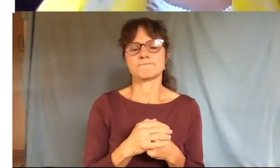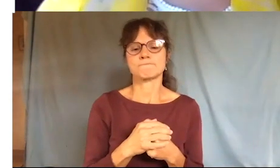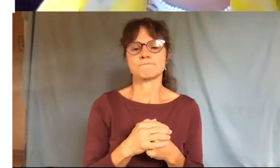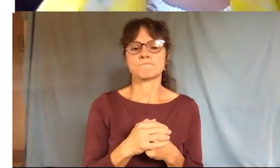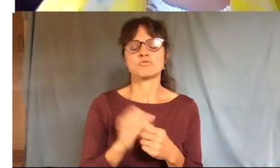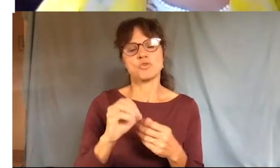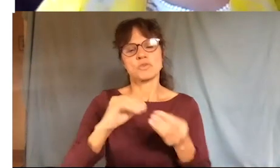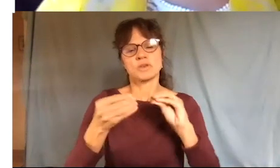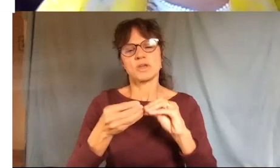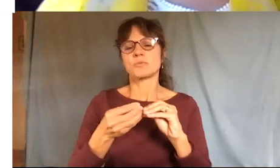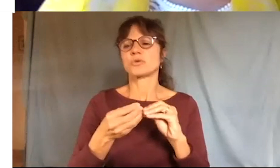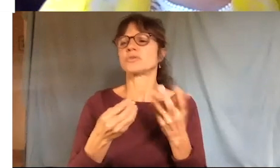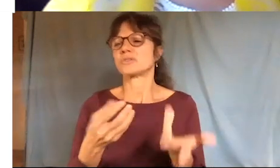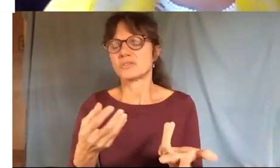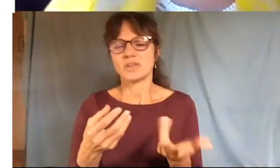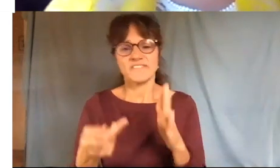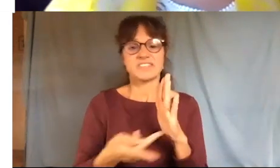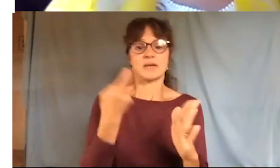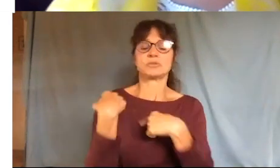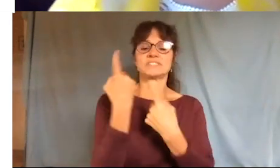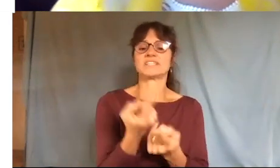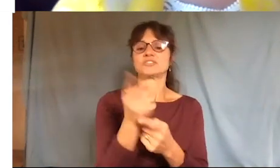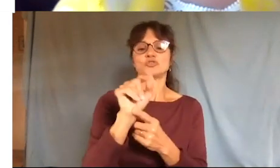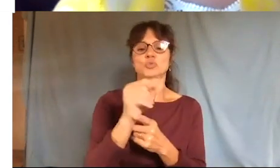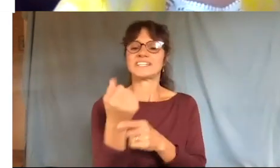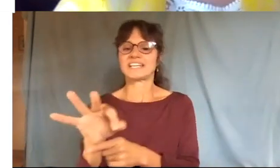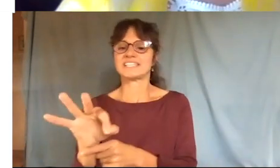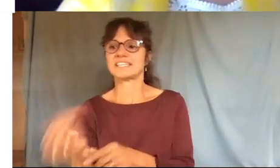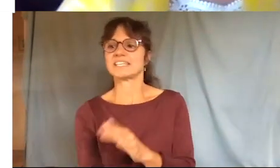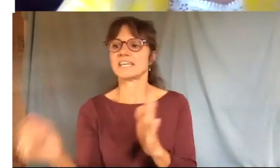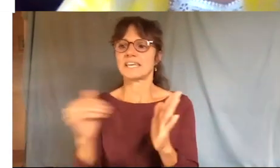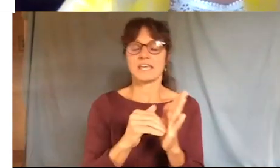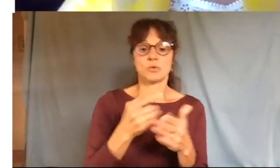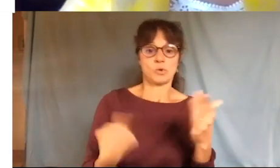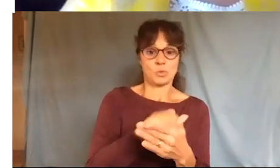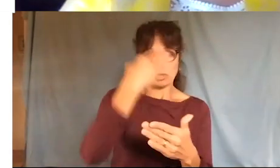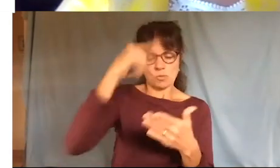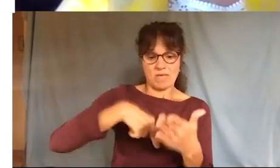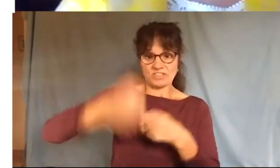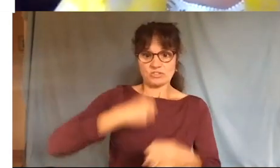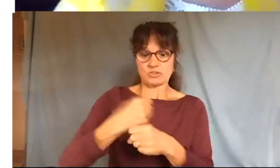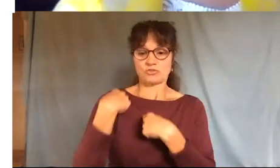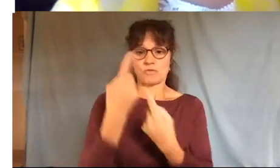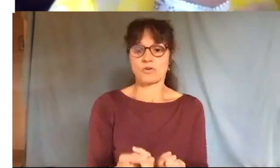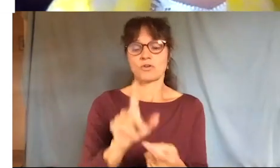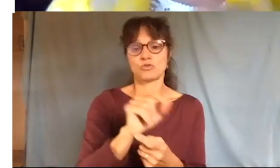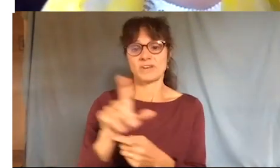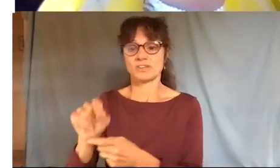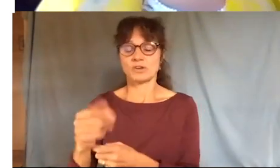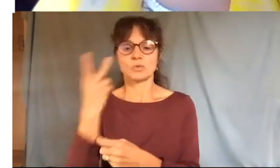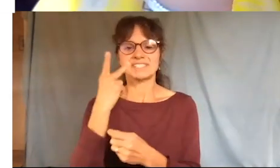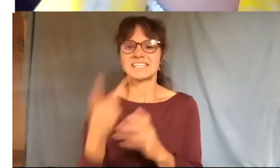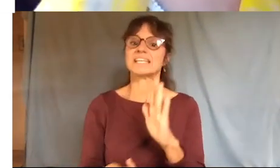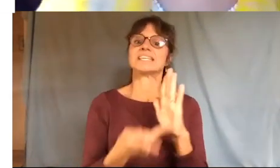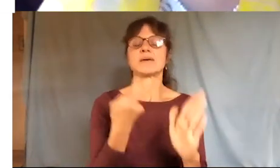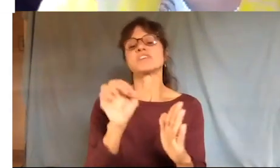So the numbers have almost doubled from 2019, and given what we already know about this year, in 2020, we'll see a